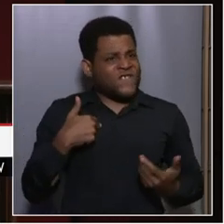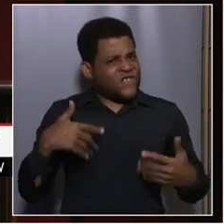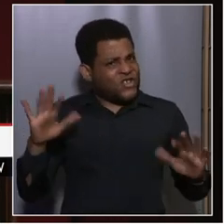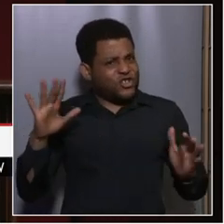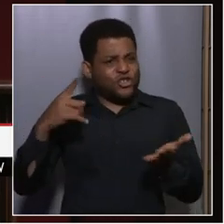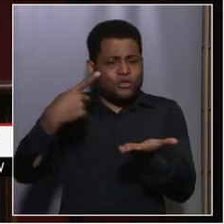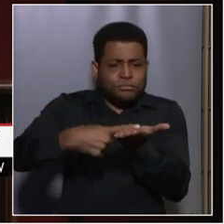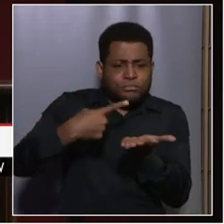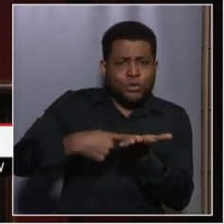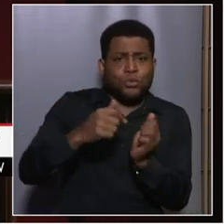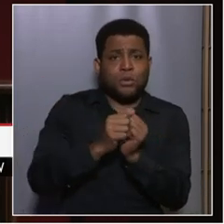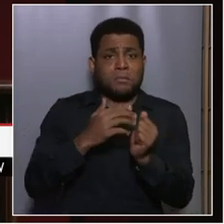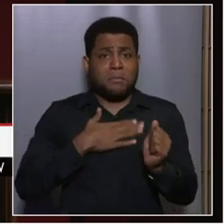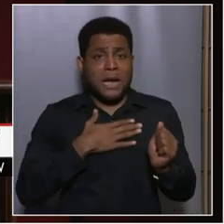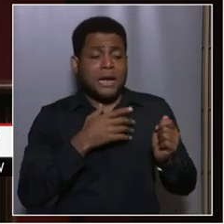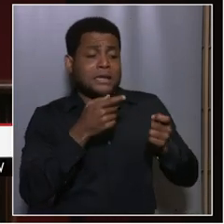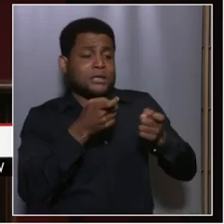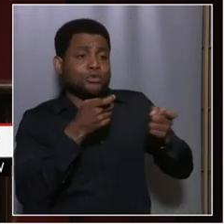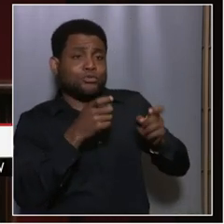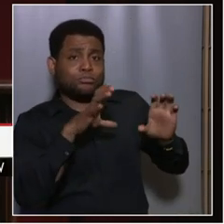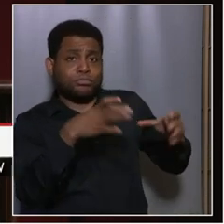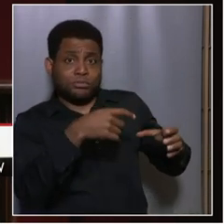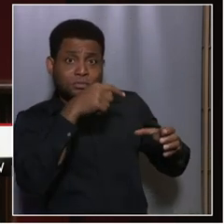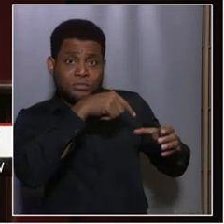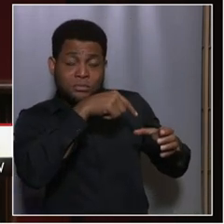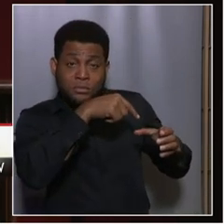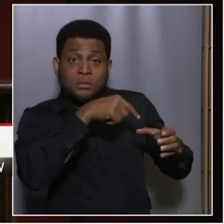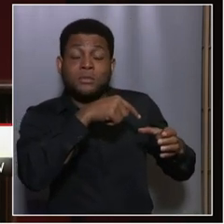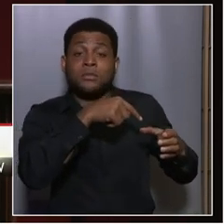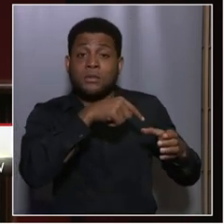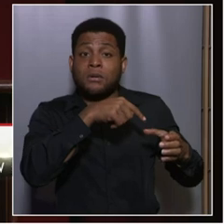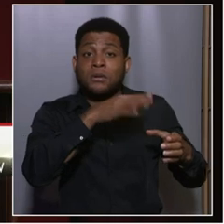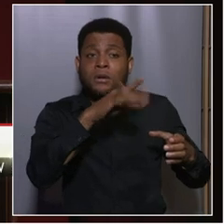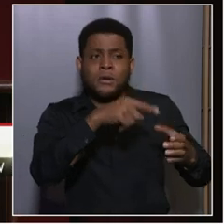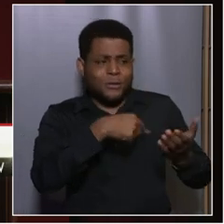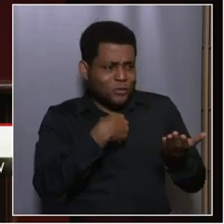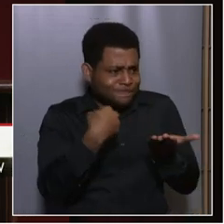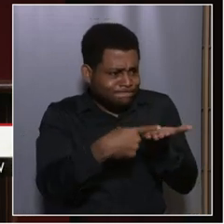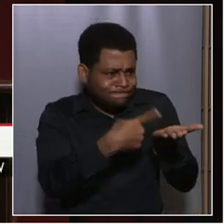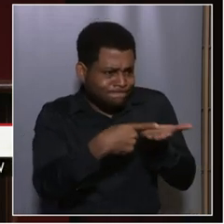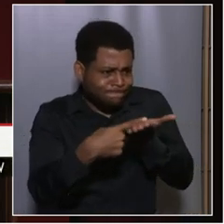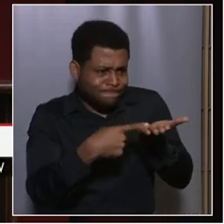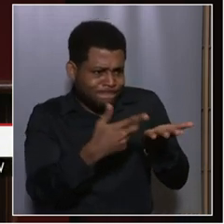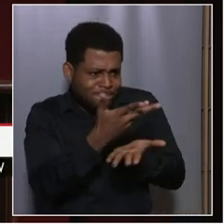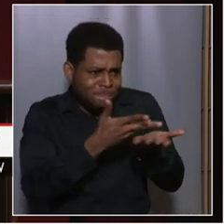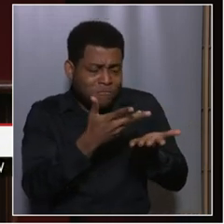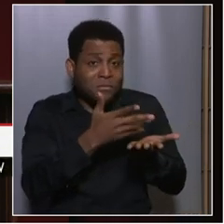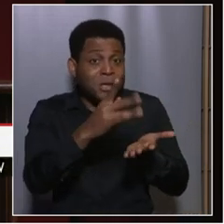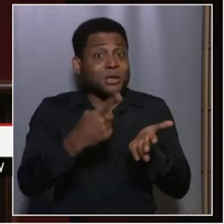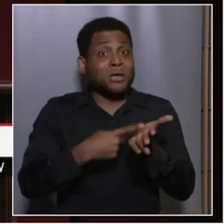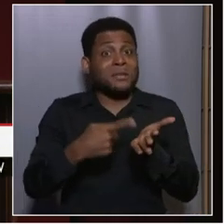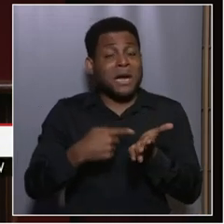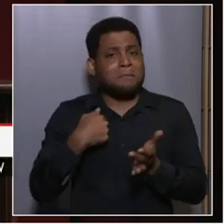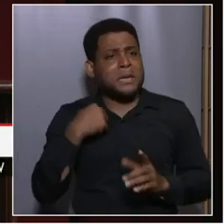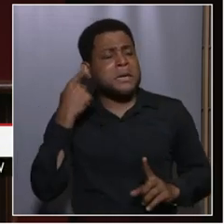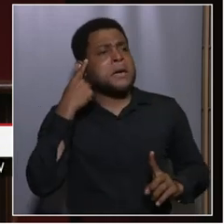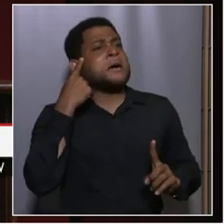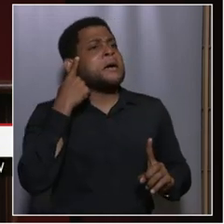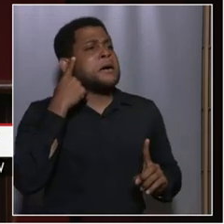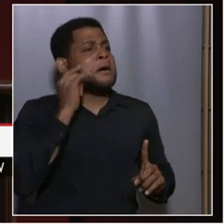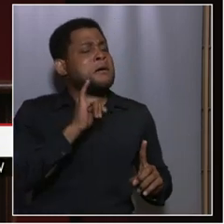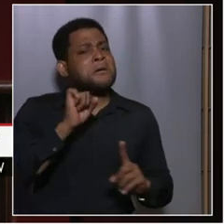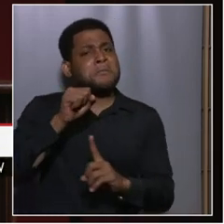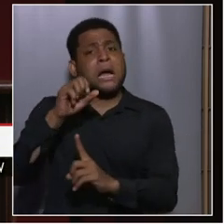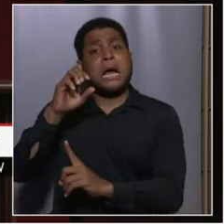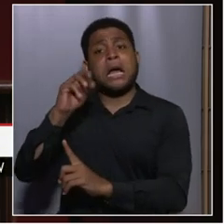because sometimes we get caught up in it's MPD's responsibility. And it is MPD's responsibility